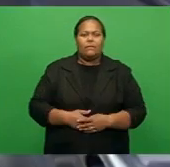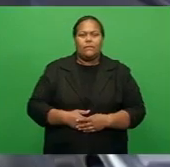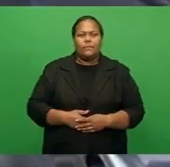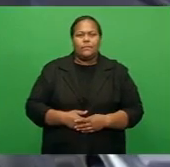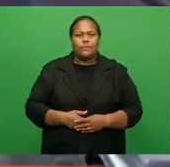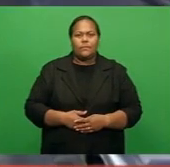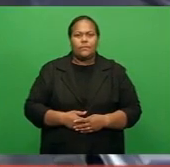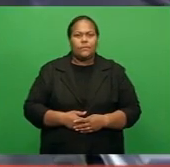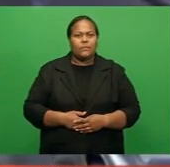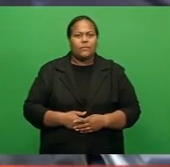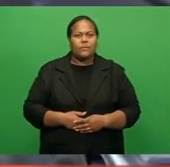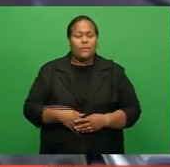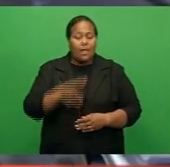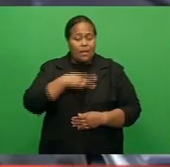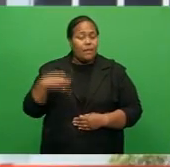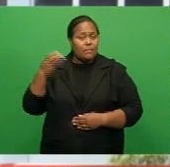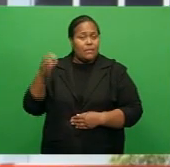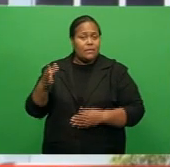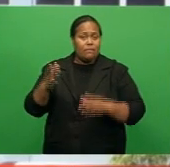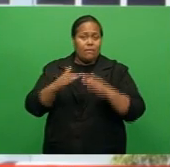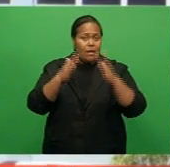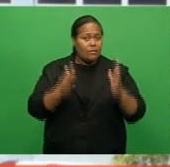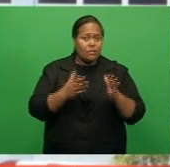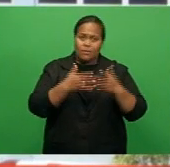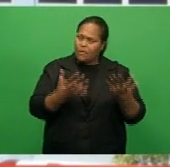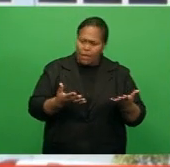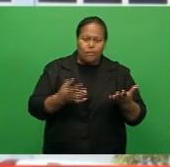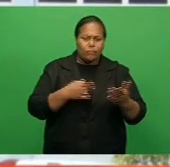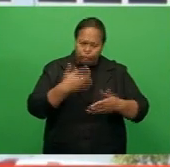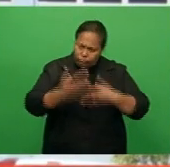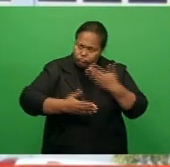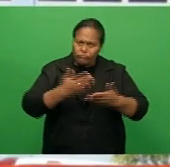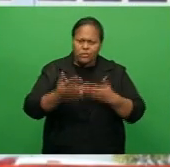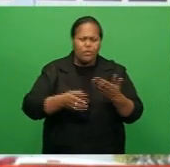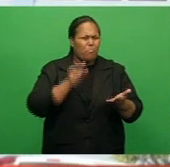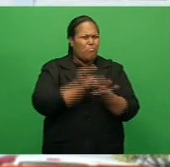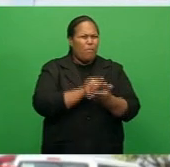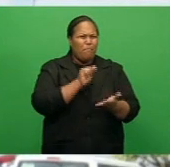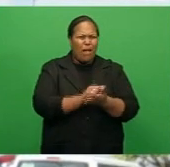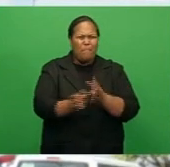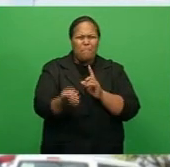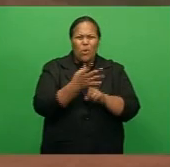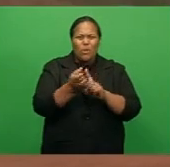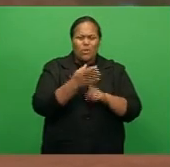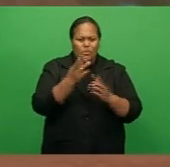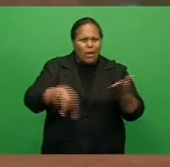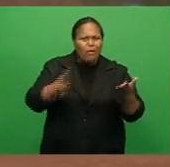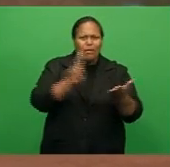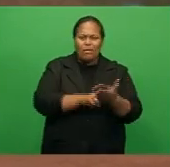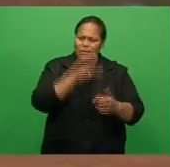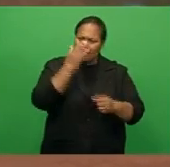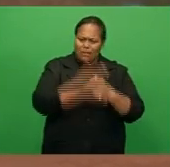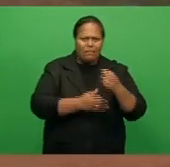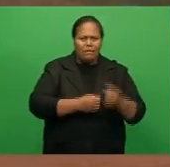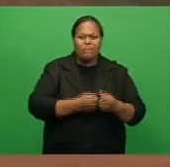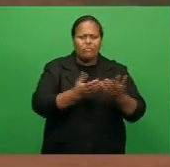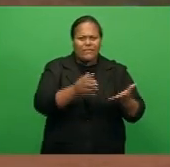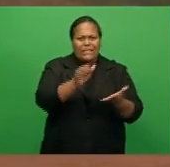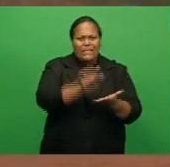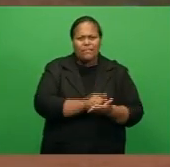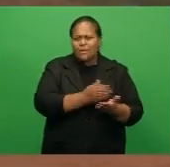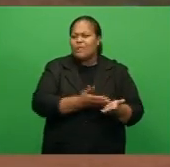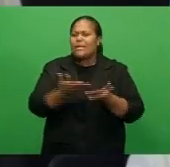The Minister for Housing highlighted that the critical records such as tender documents for land development were not provided during the